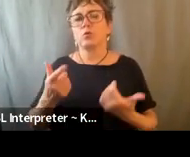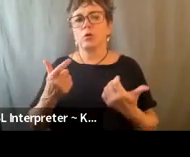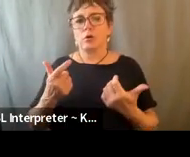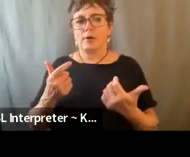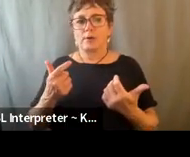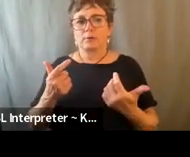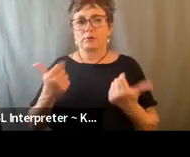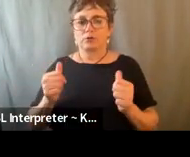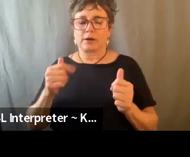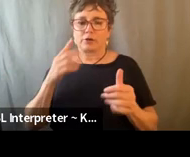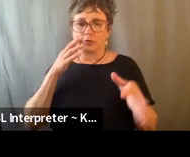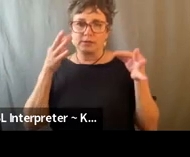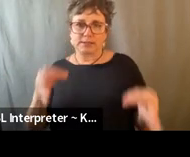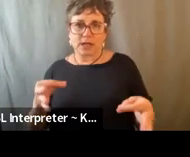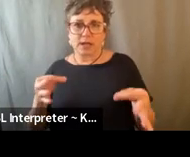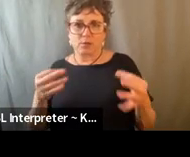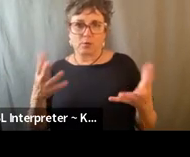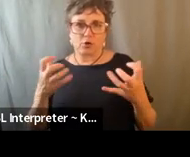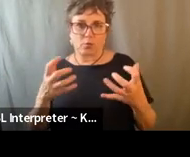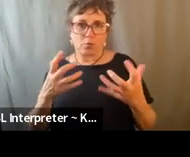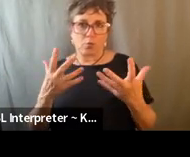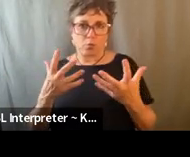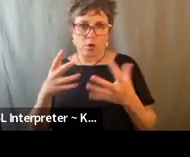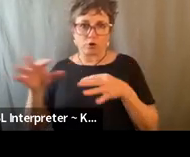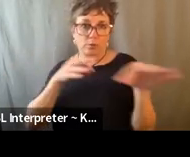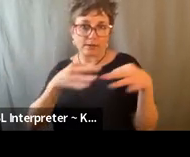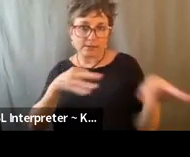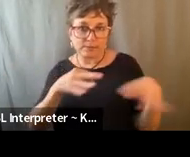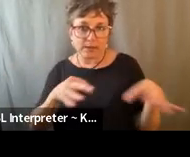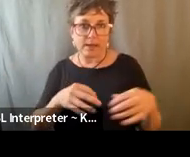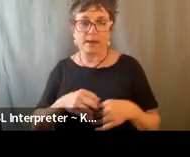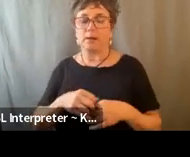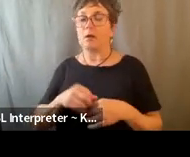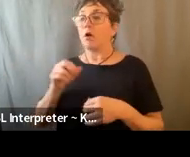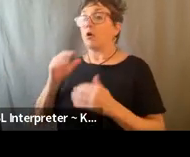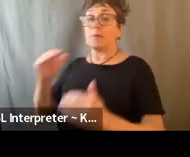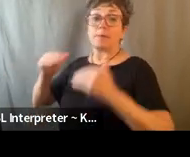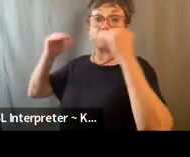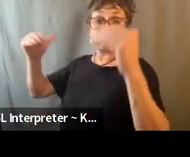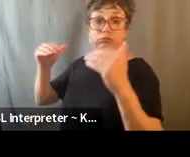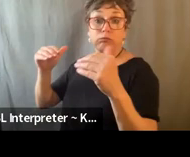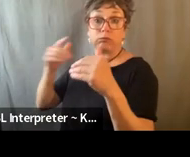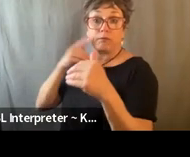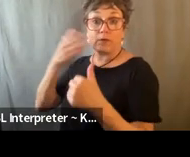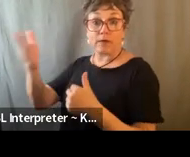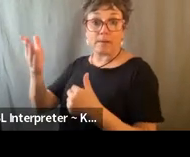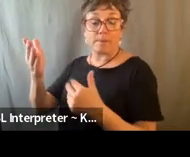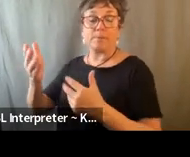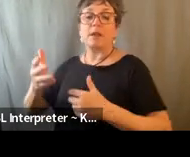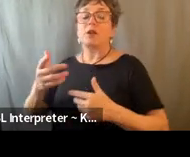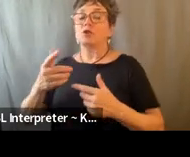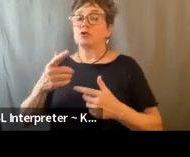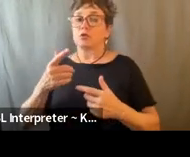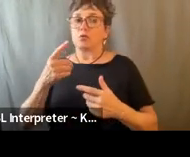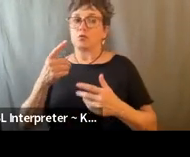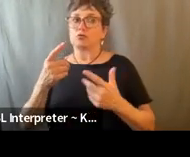to explain a little bit further compared to what you could maybe go at a higher level. And so thinking about from that perspective can really be a